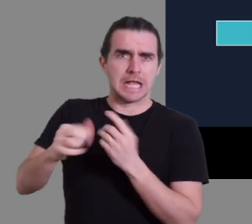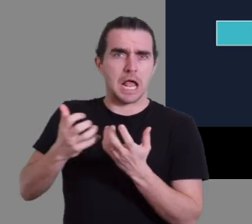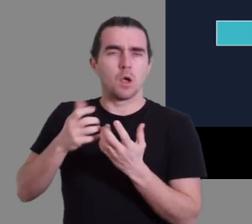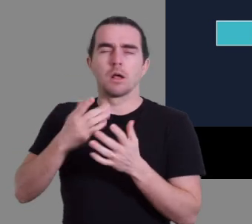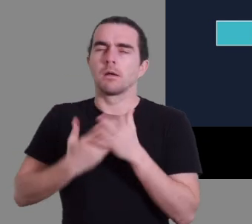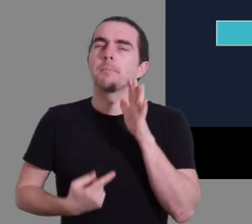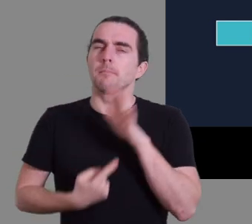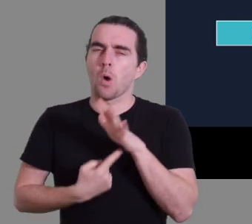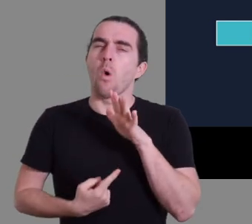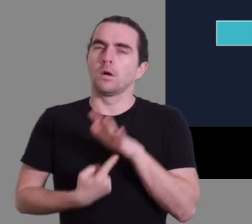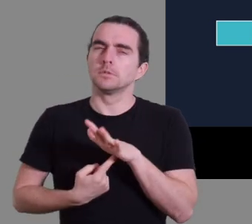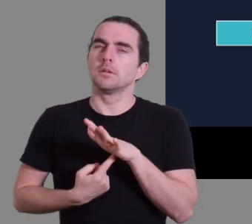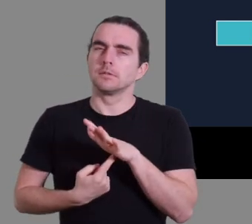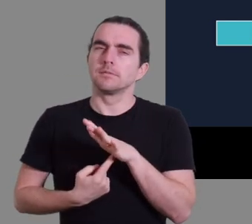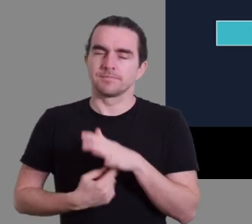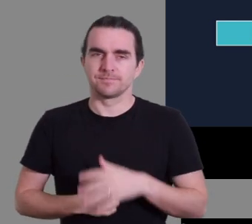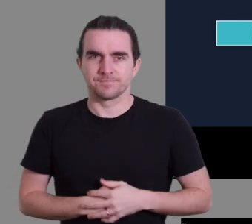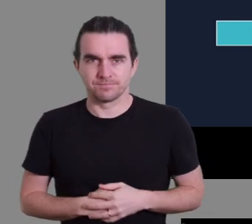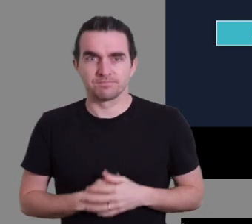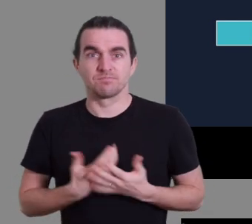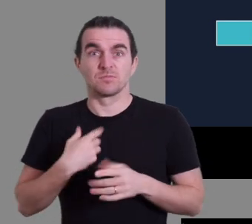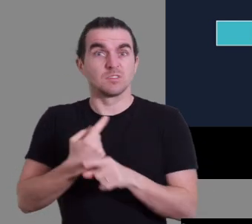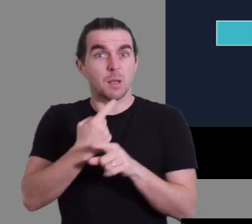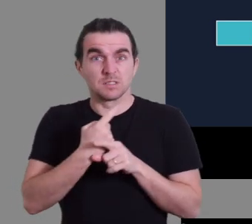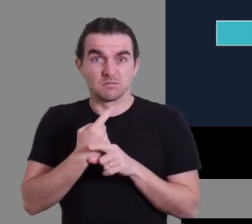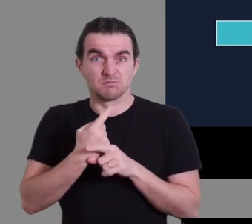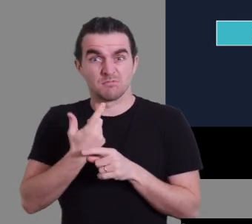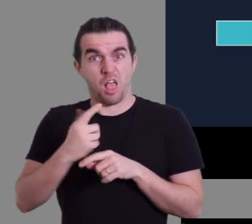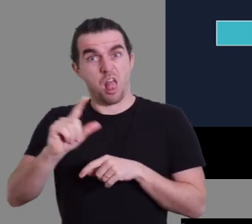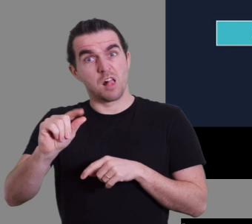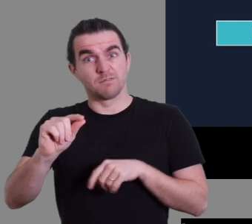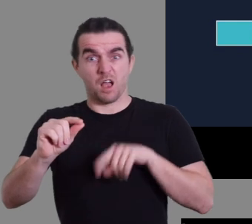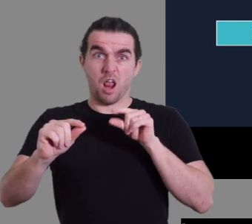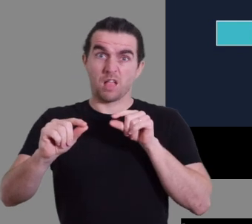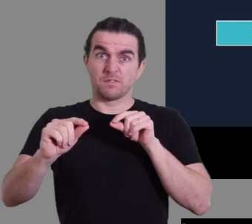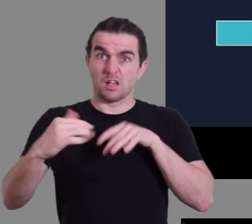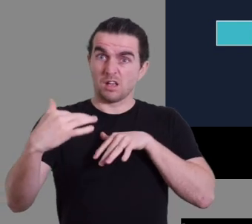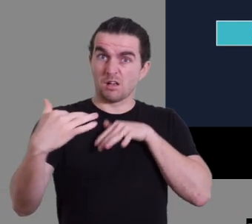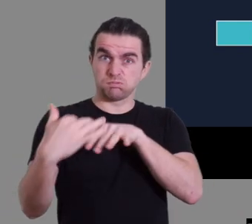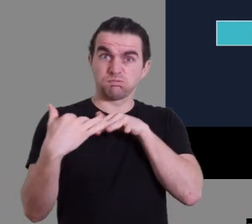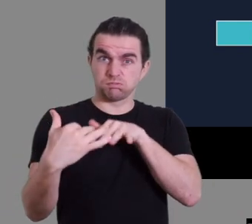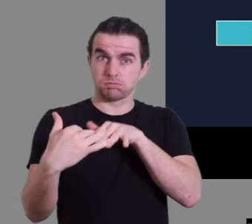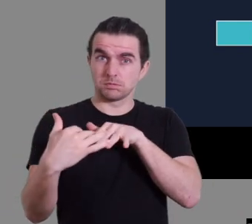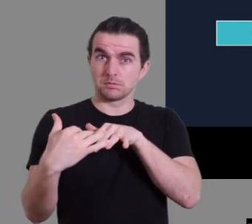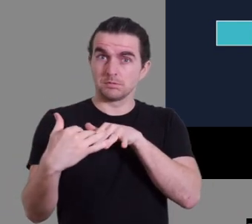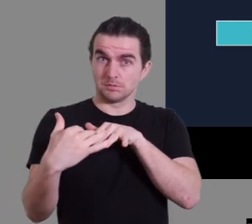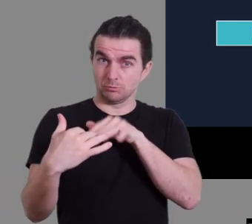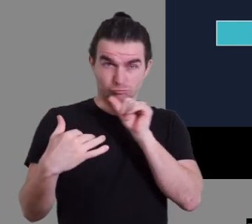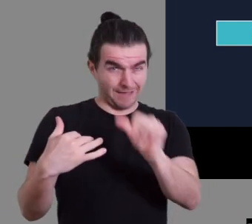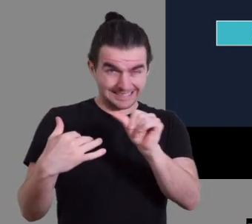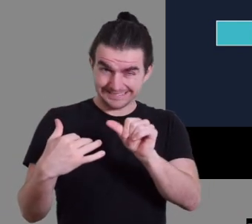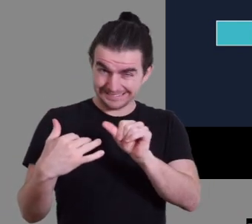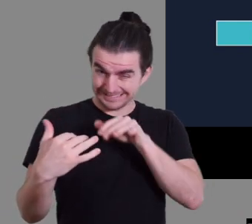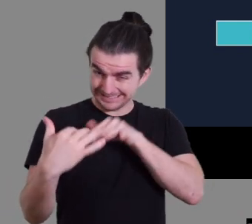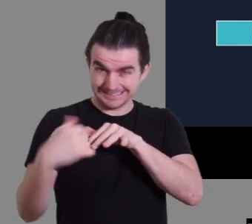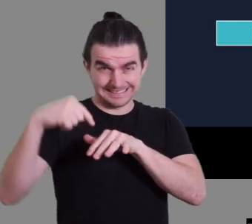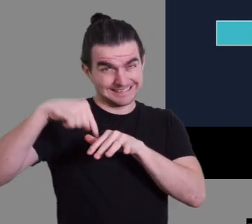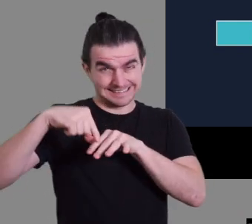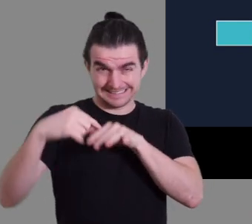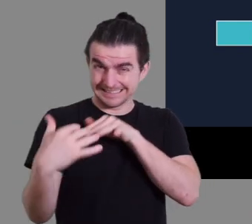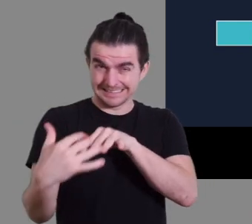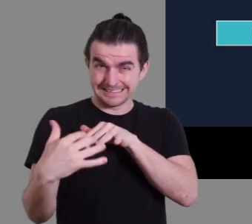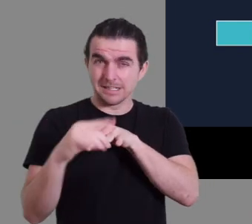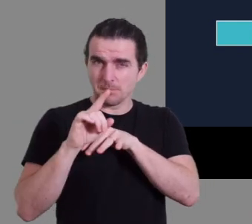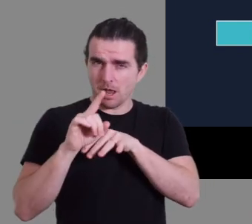think that's a really important factor. Because we're talking all the time now about 11v11 tactics, but within that, there's obviously 11